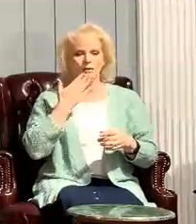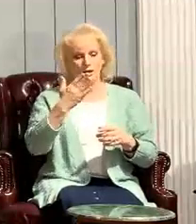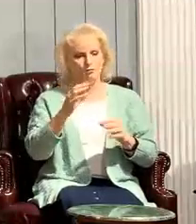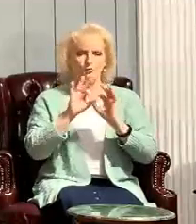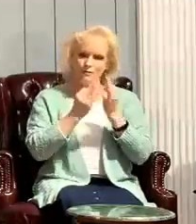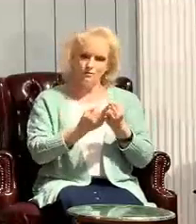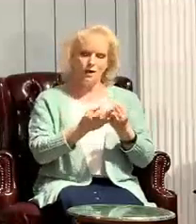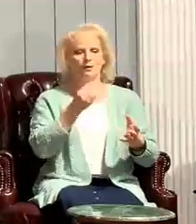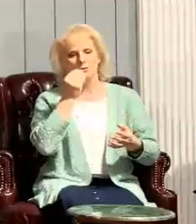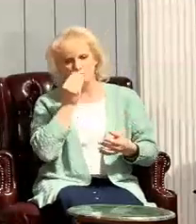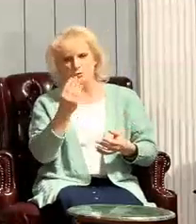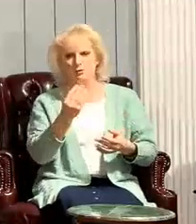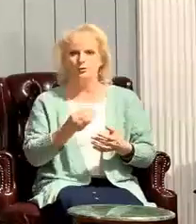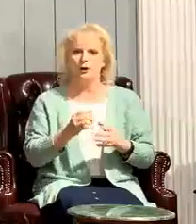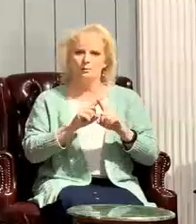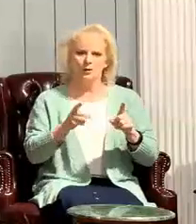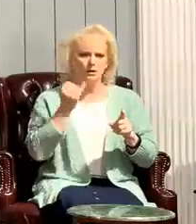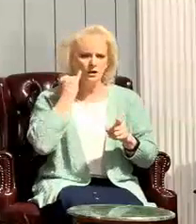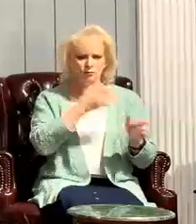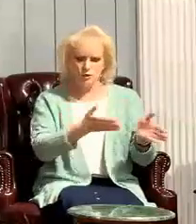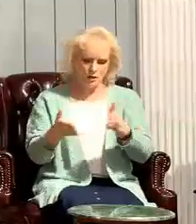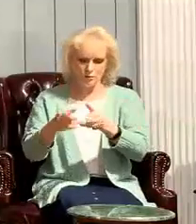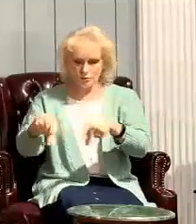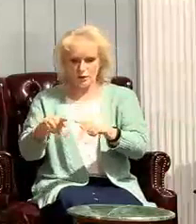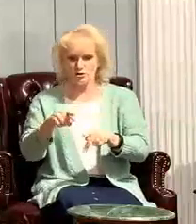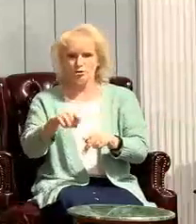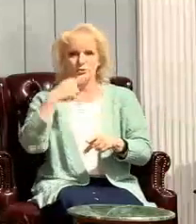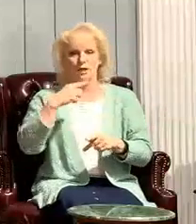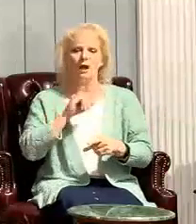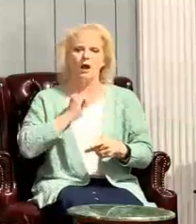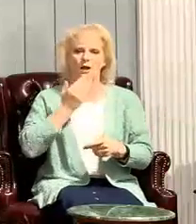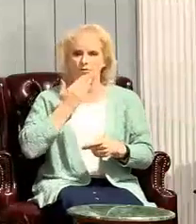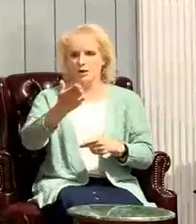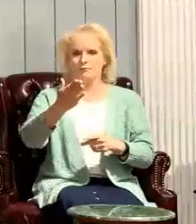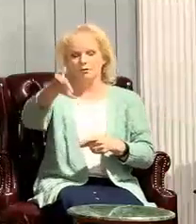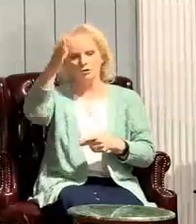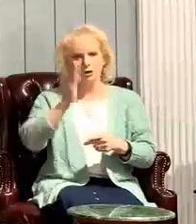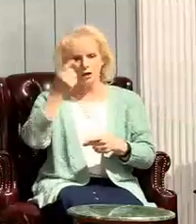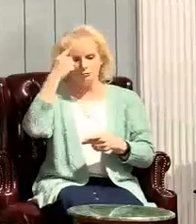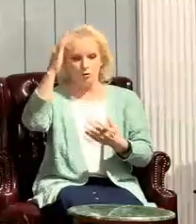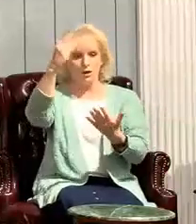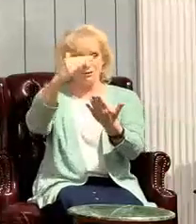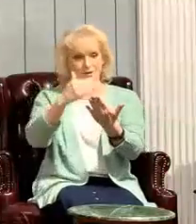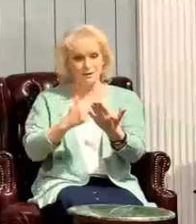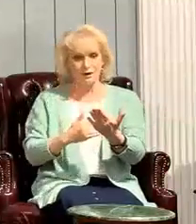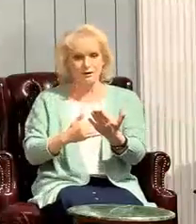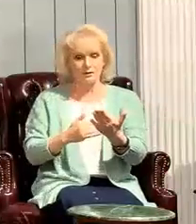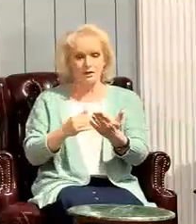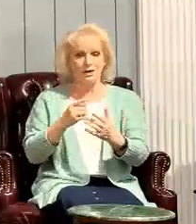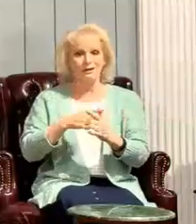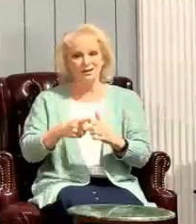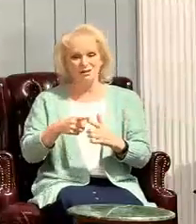thankful for the food or whatever. But if you can't come to a place where you say, I am thankful to God for these things, there's just something